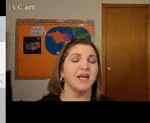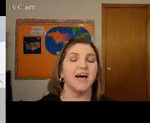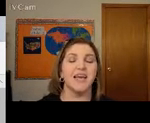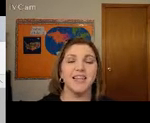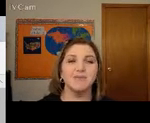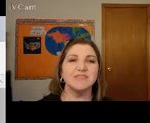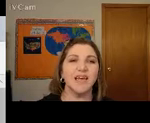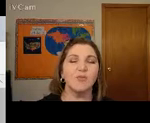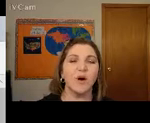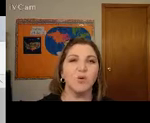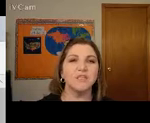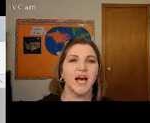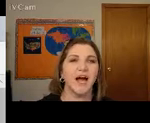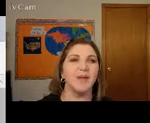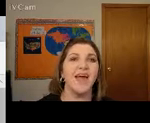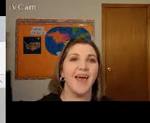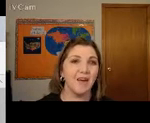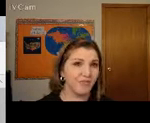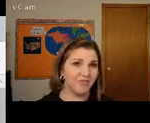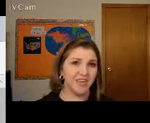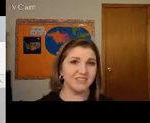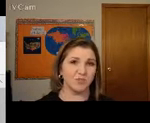fvsweet.weebly.com. Again, let me say it one more time.